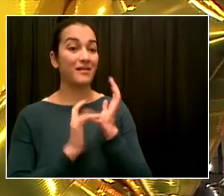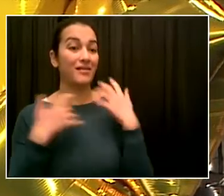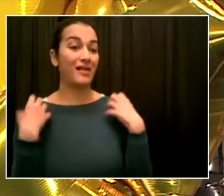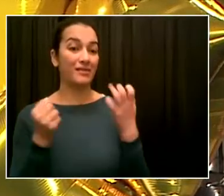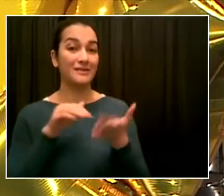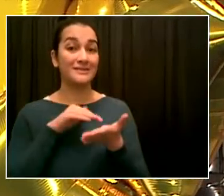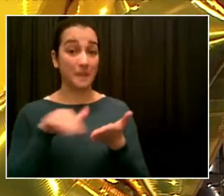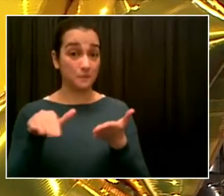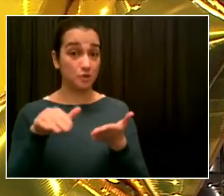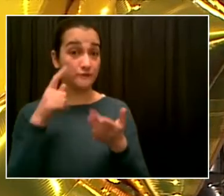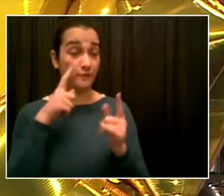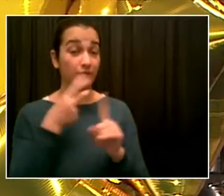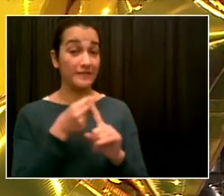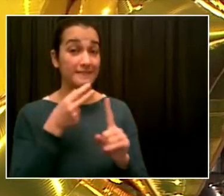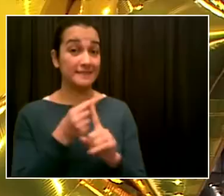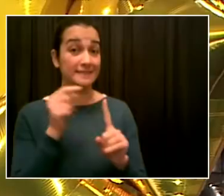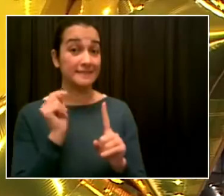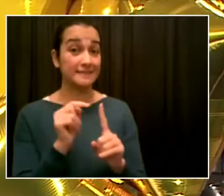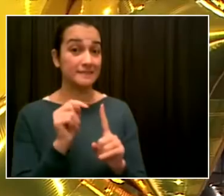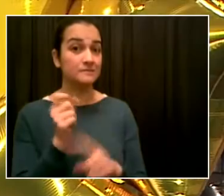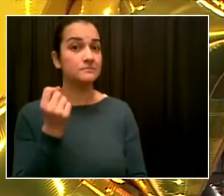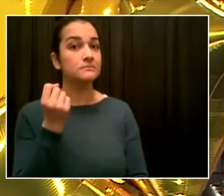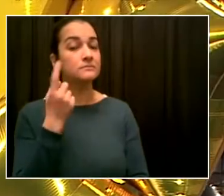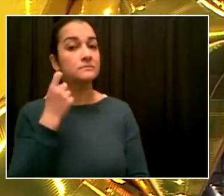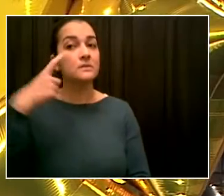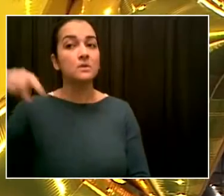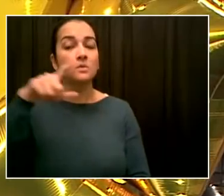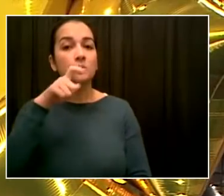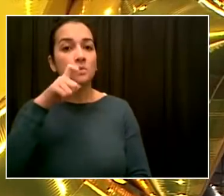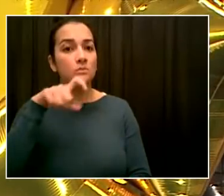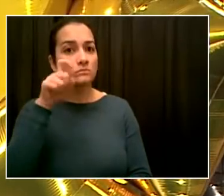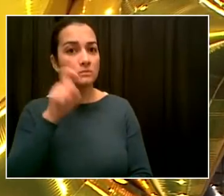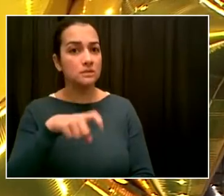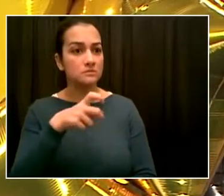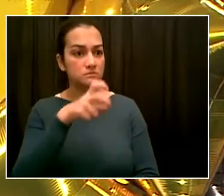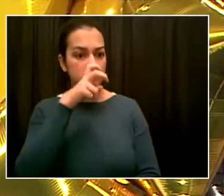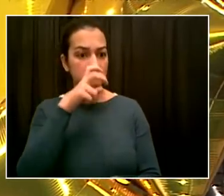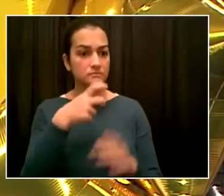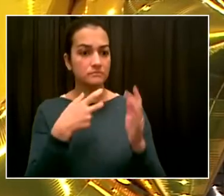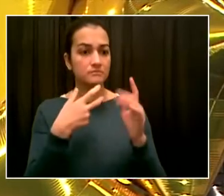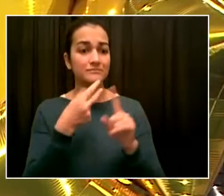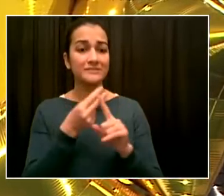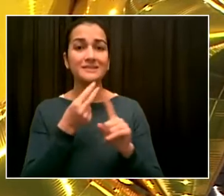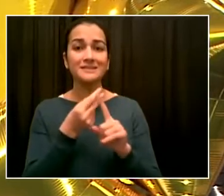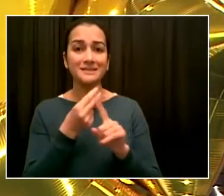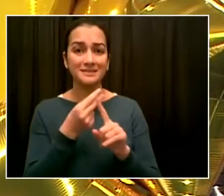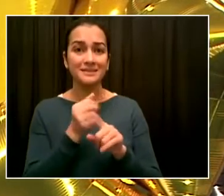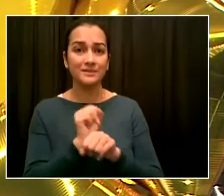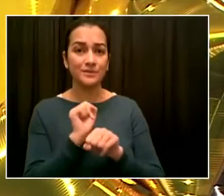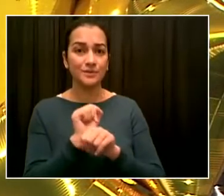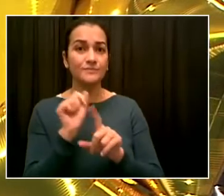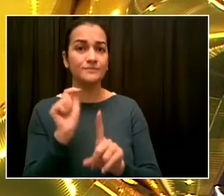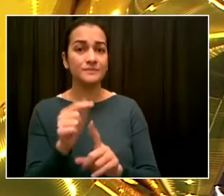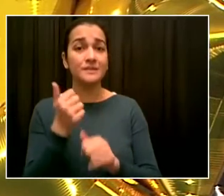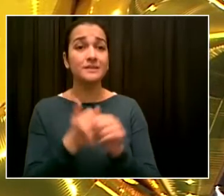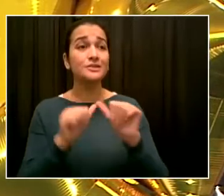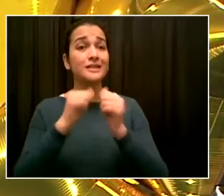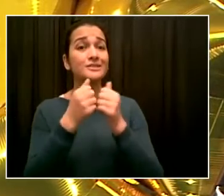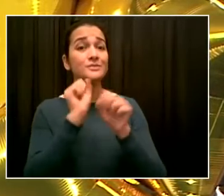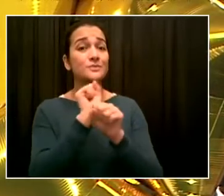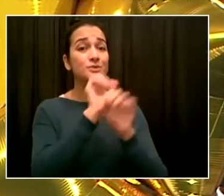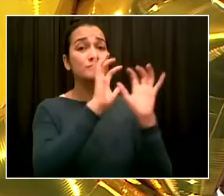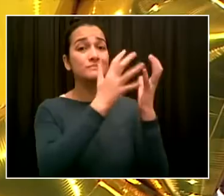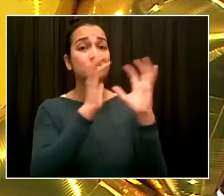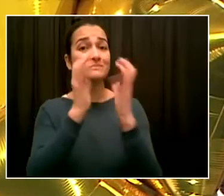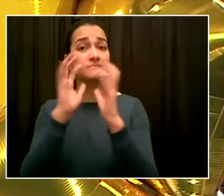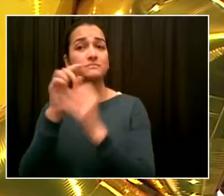Our understanding was that the agencies were given a timeline to dole out these decisions and handle